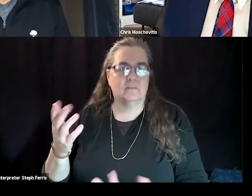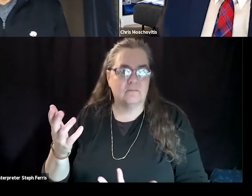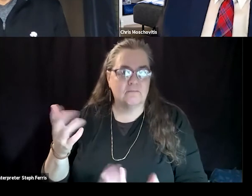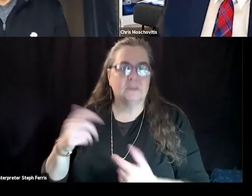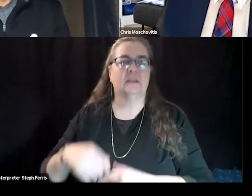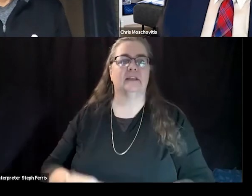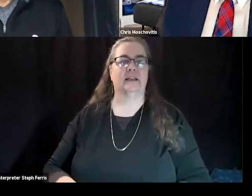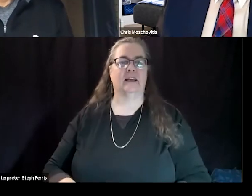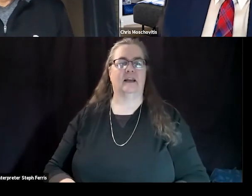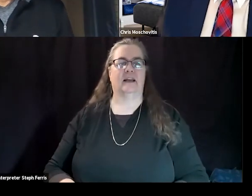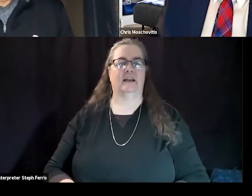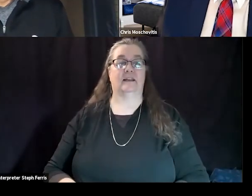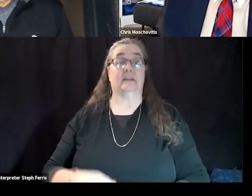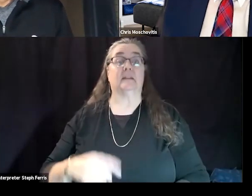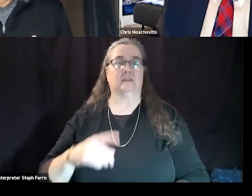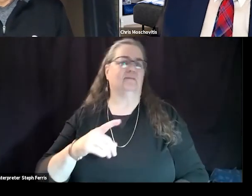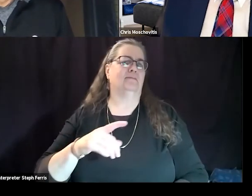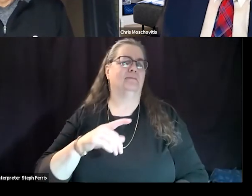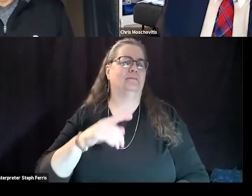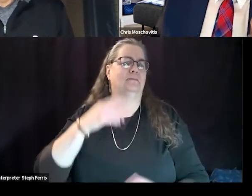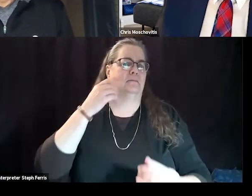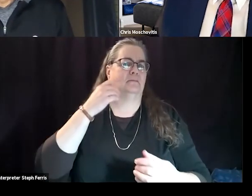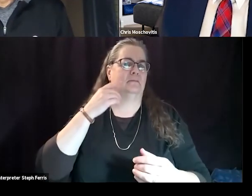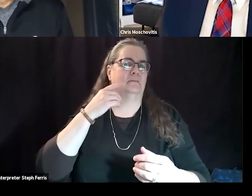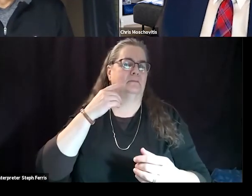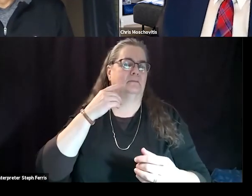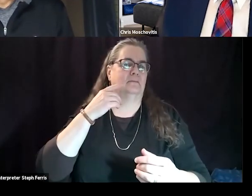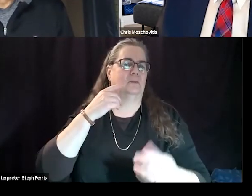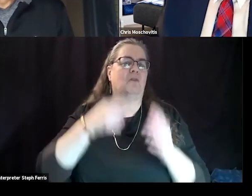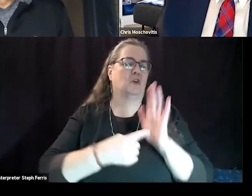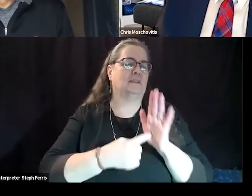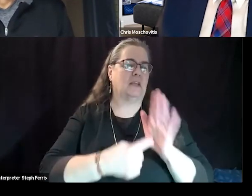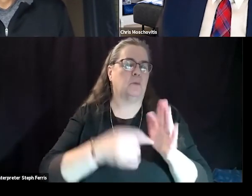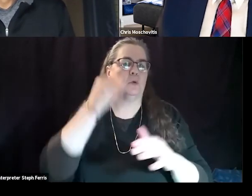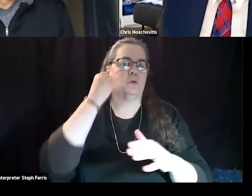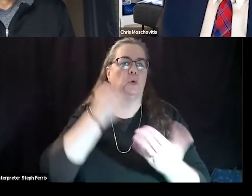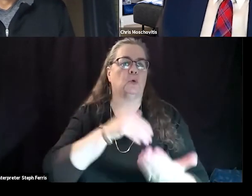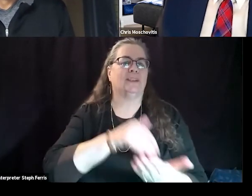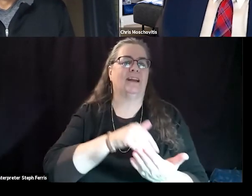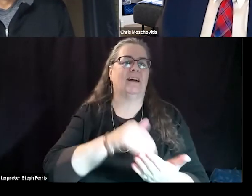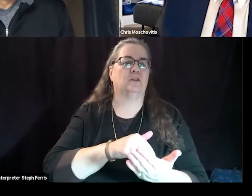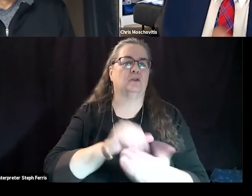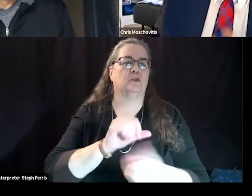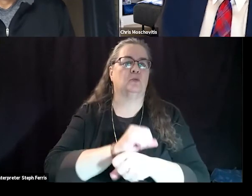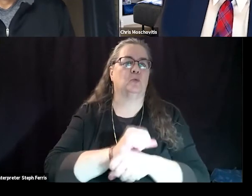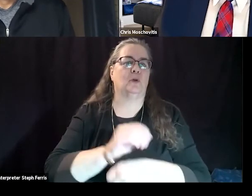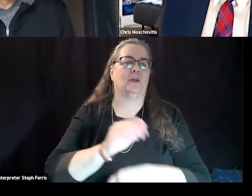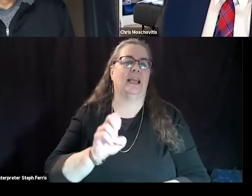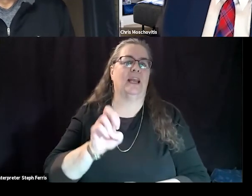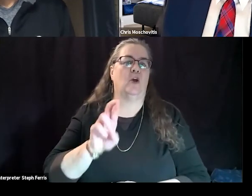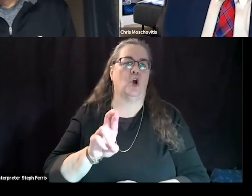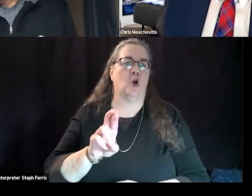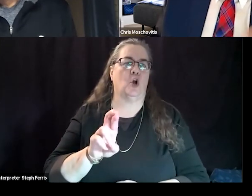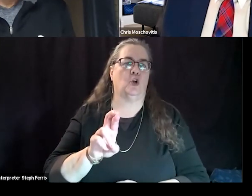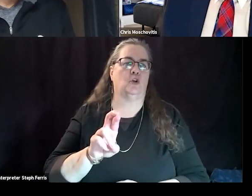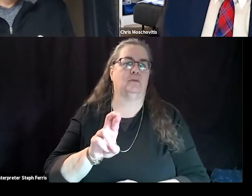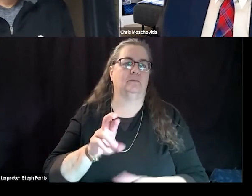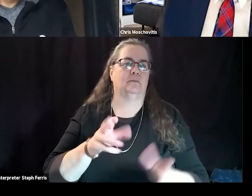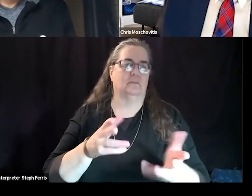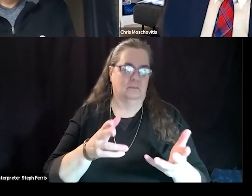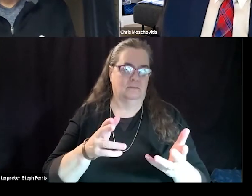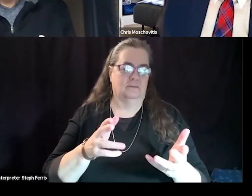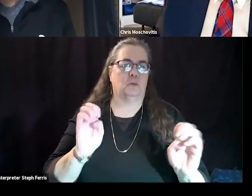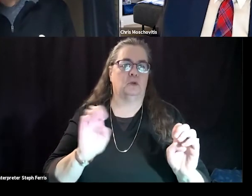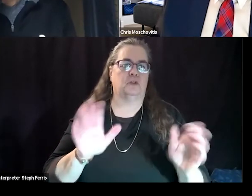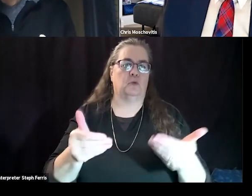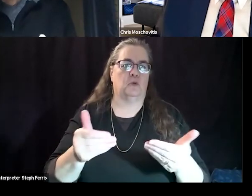working all night on your feet in a crazy place with people bleeding all over the place. That's a calling. You do that as a calling. It's